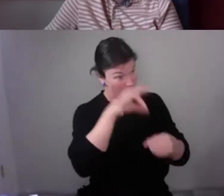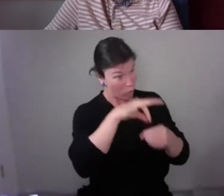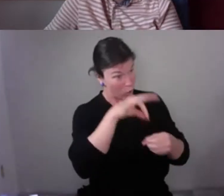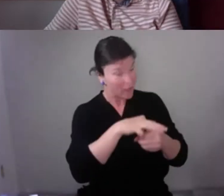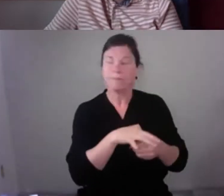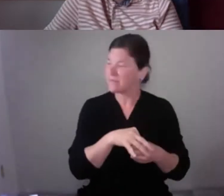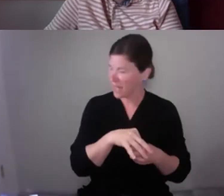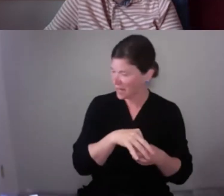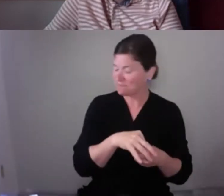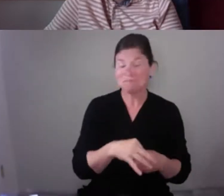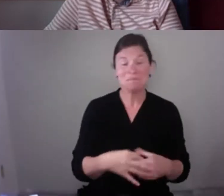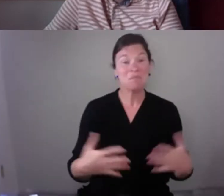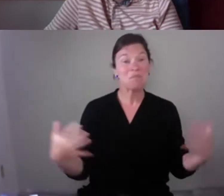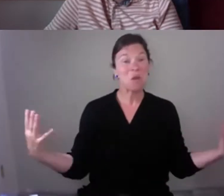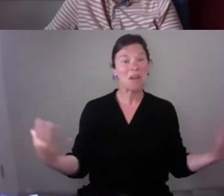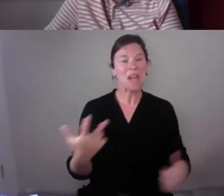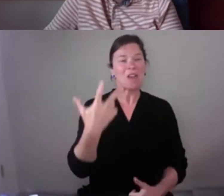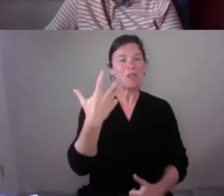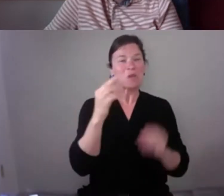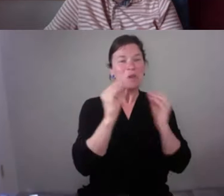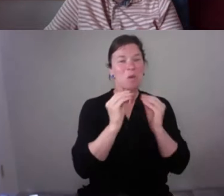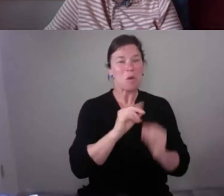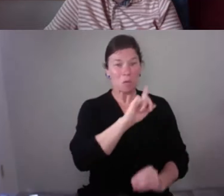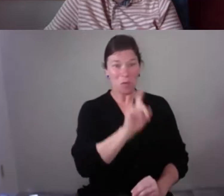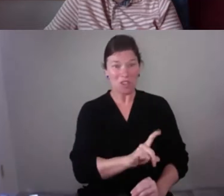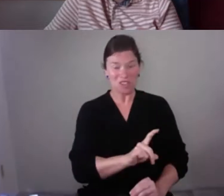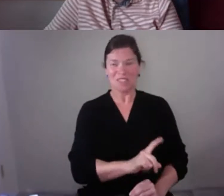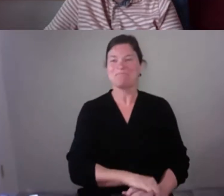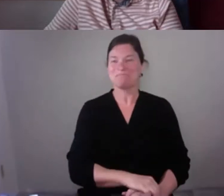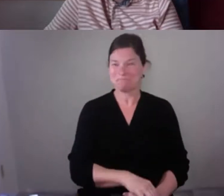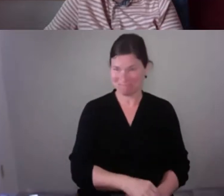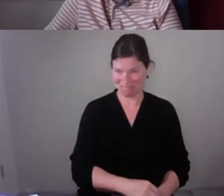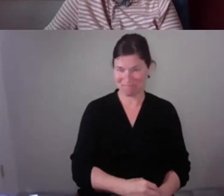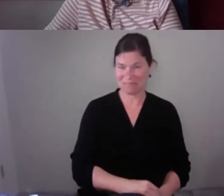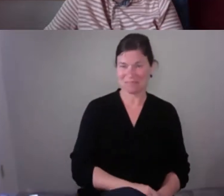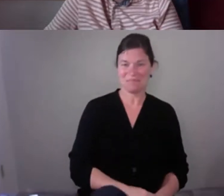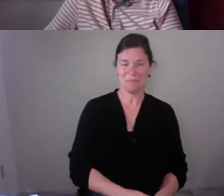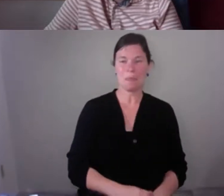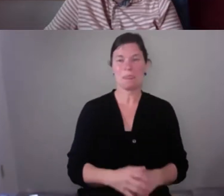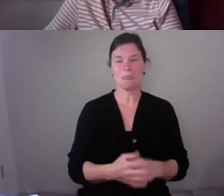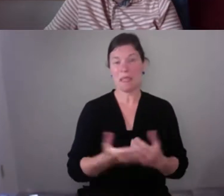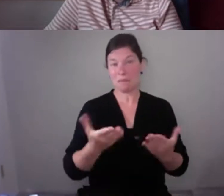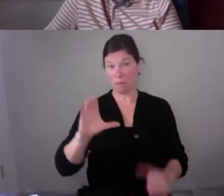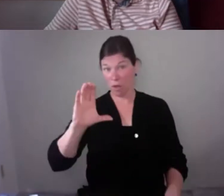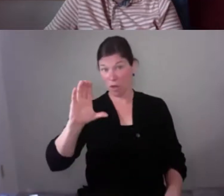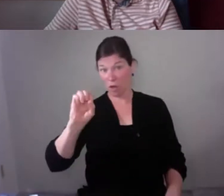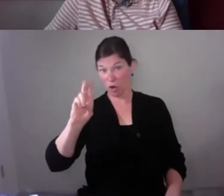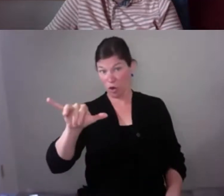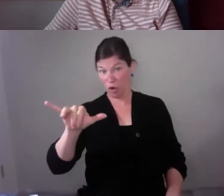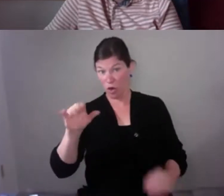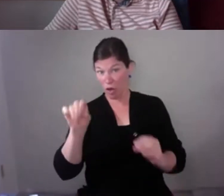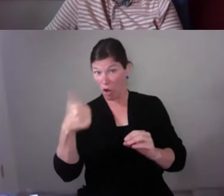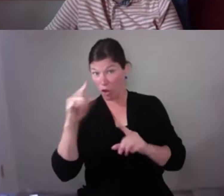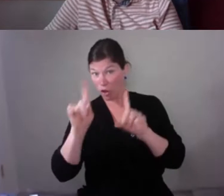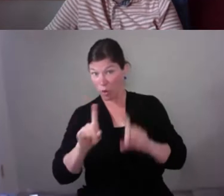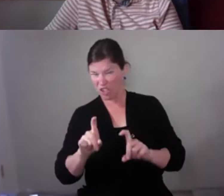Well, we have 3 more questions, it looks like. We're going to have a little more time, so Corey, you might have other questions you've thought of, but